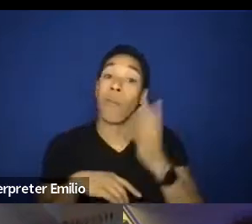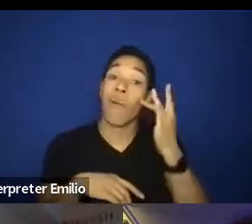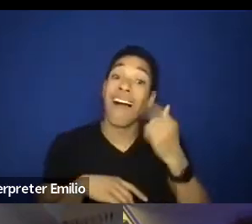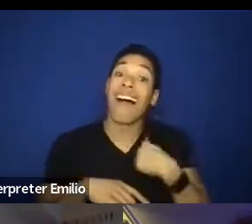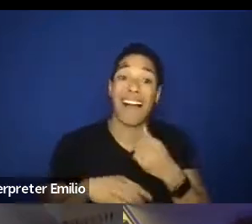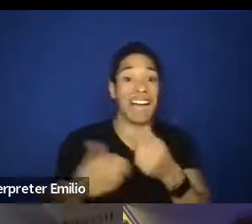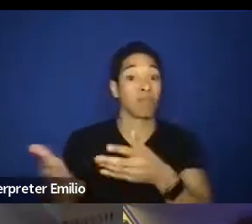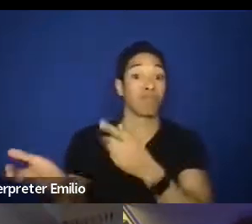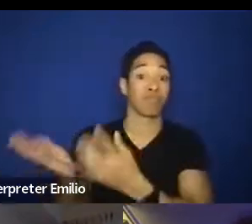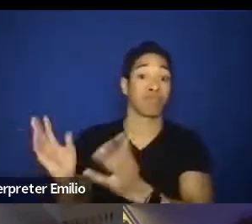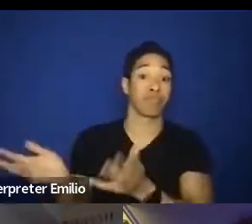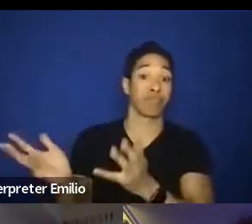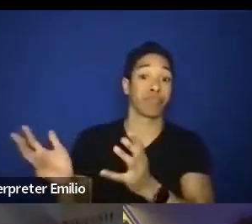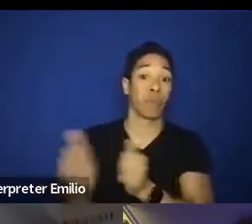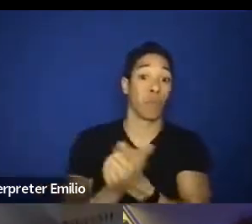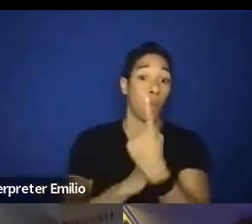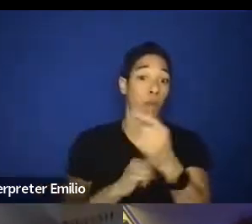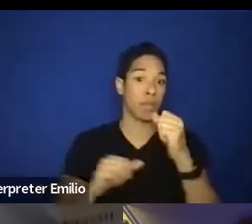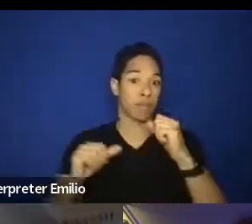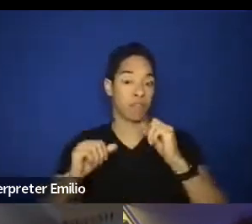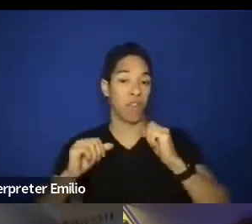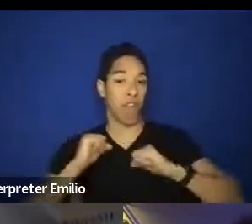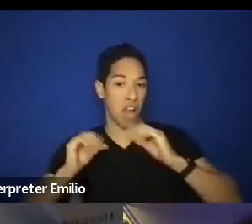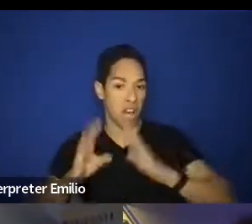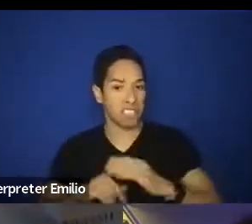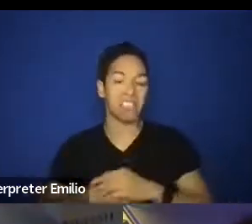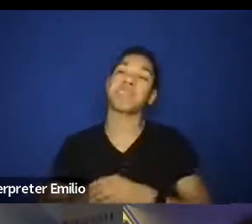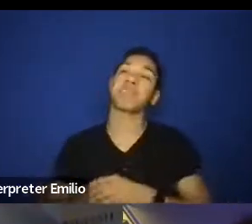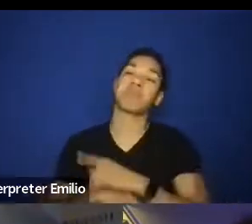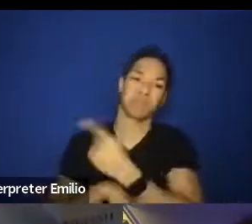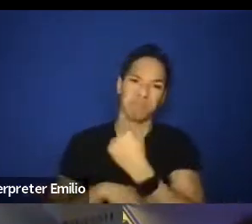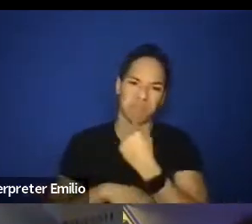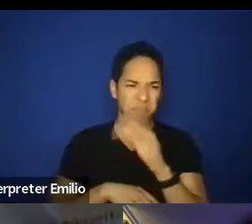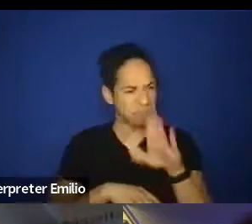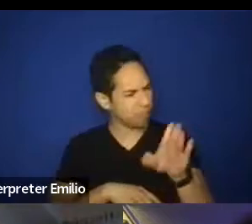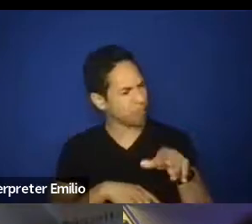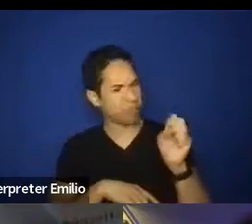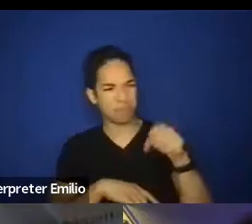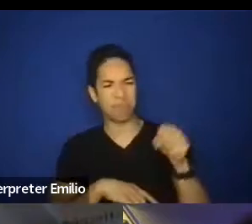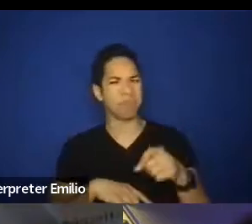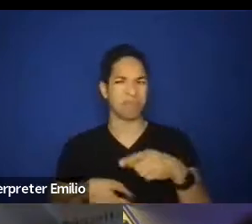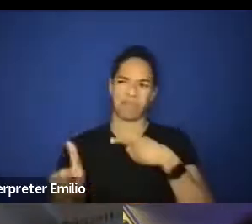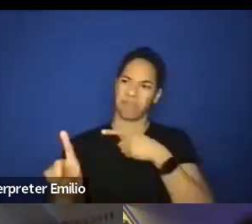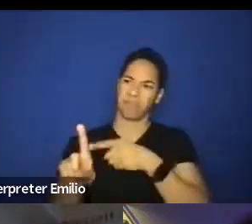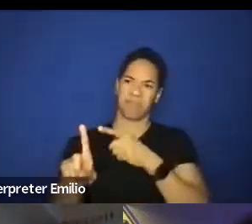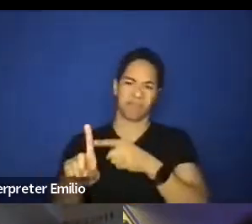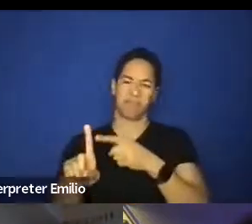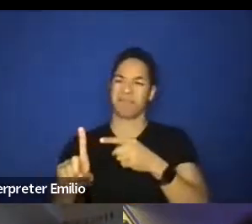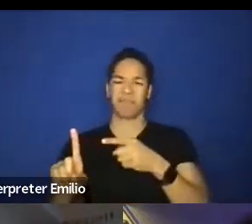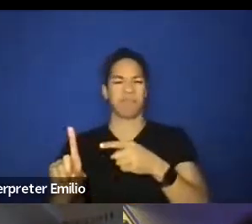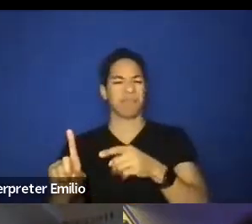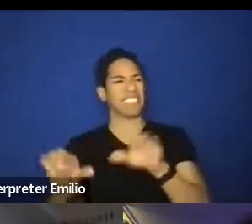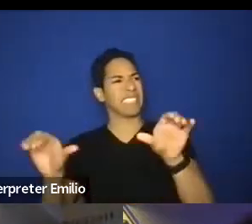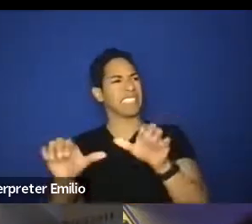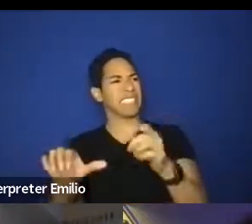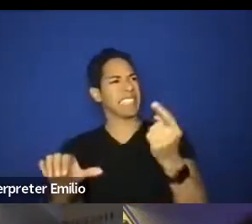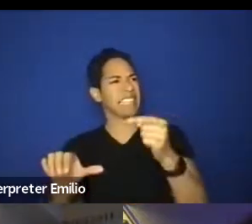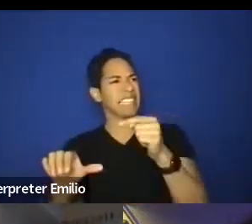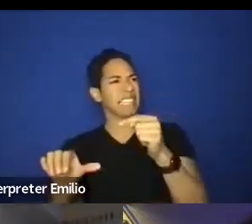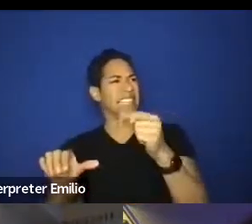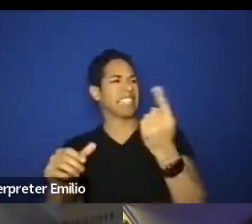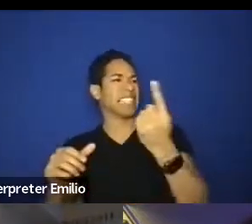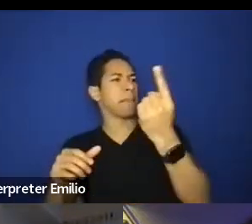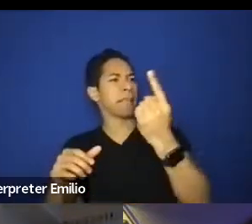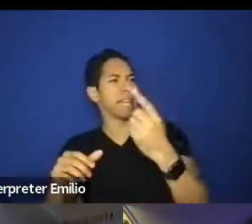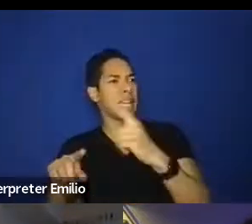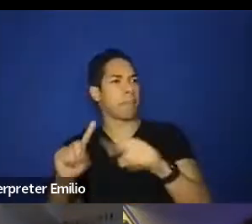artist and they had said something to the effect of, yeah, so-and-so did this thing and I just haven't seen them be cut down to size. And